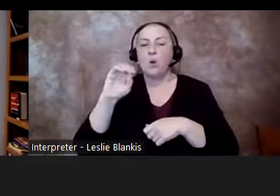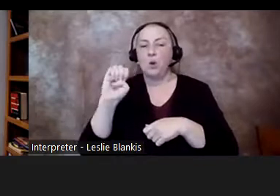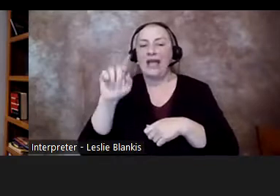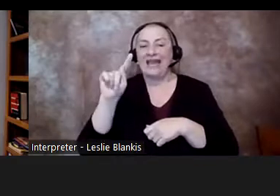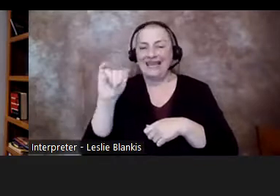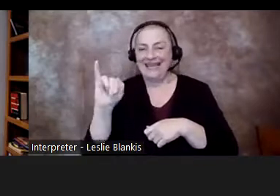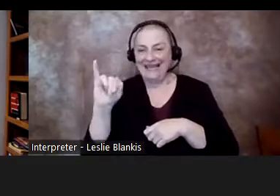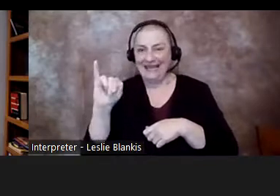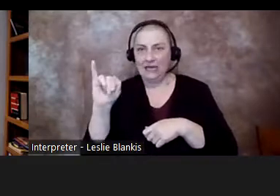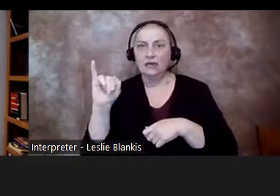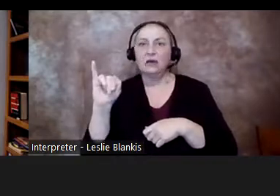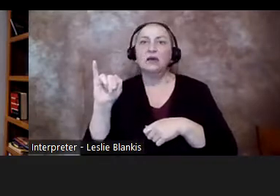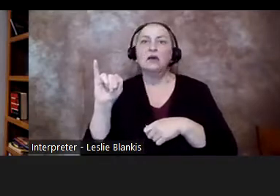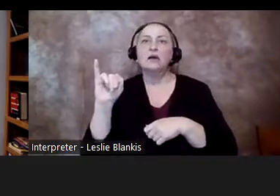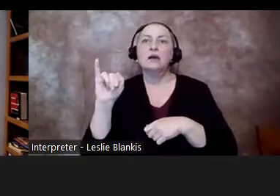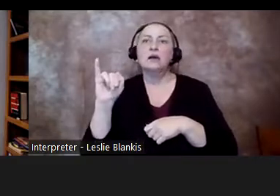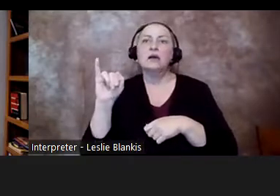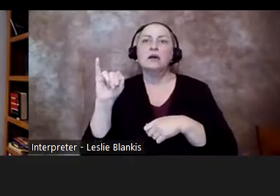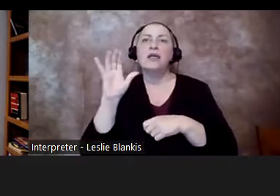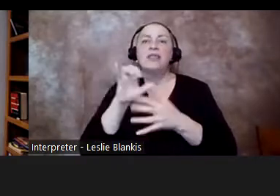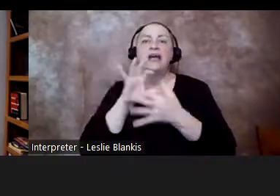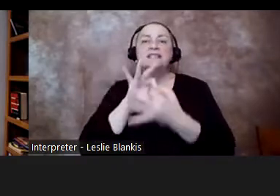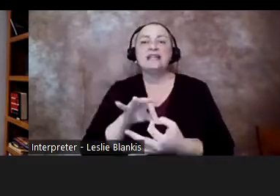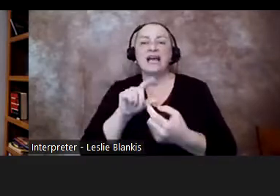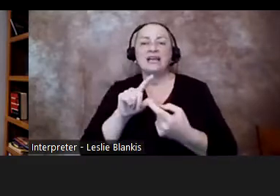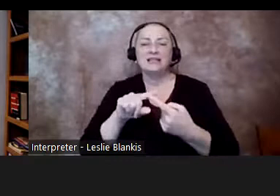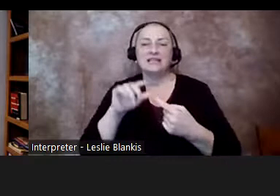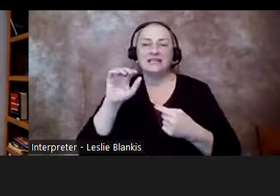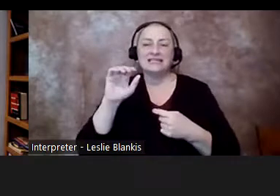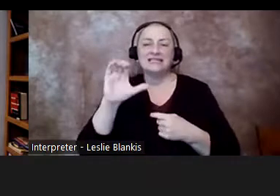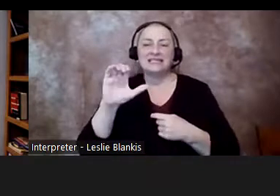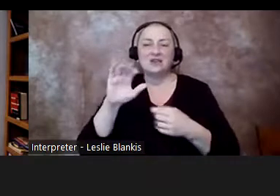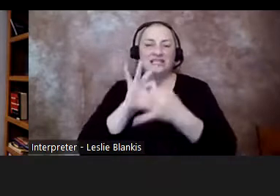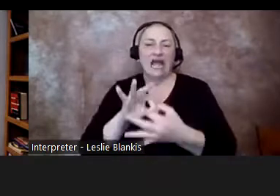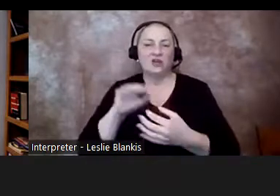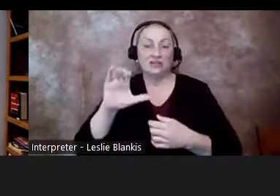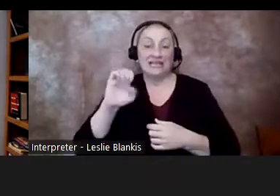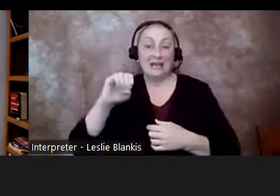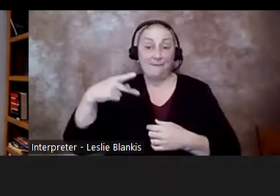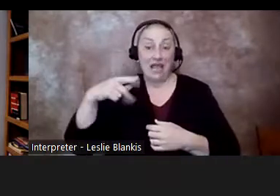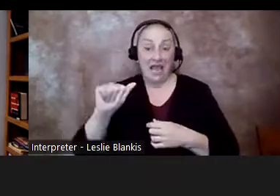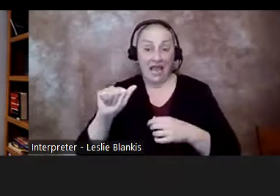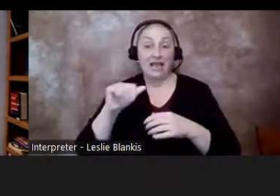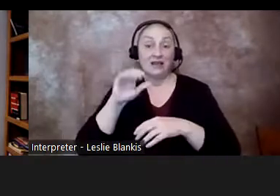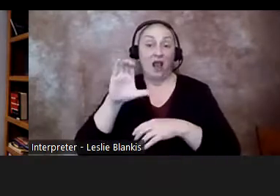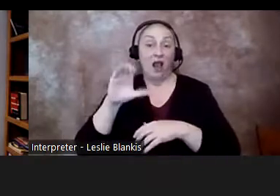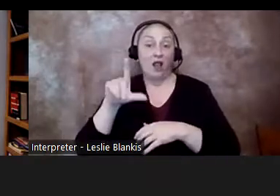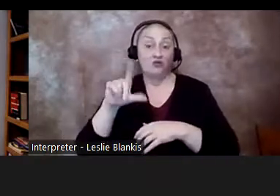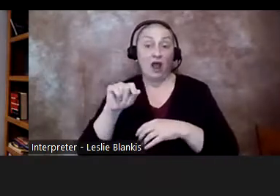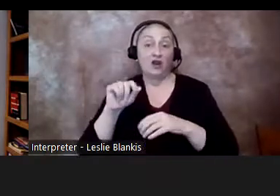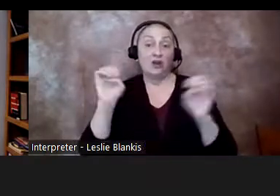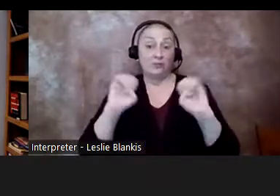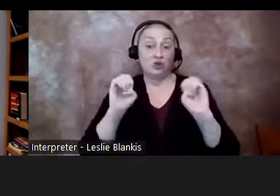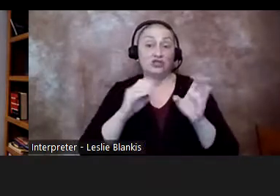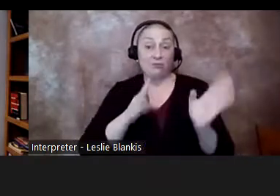P-O-E-T-E, tied to your CEPA, C-E-P-A, Colorado Emergency Preparedness Assessment.